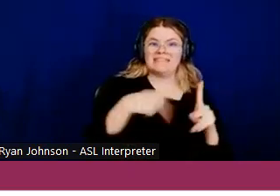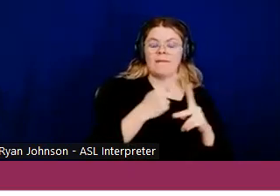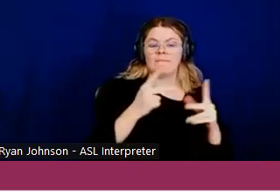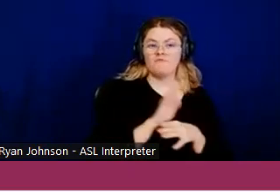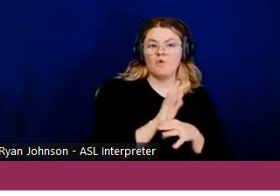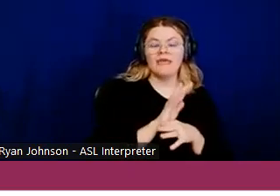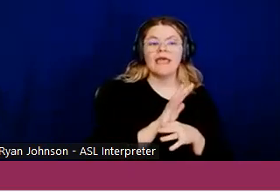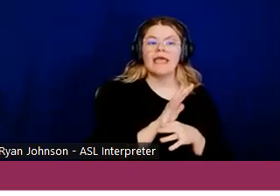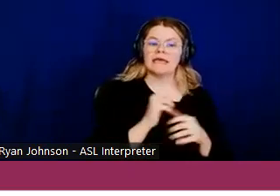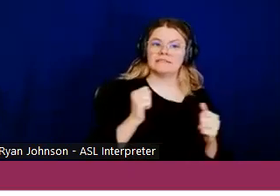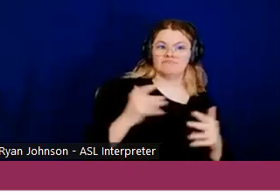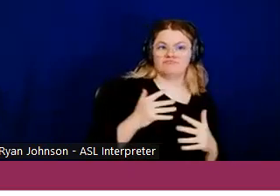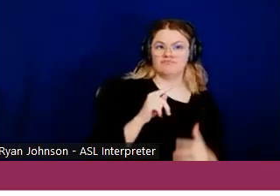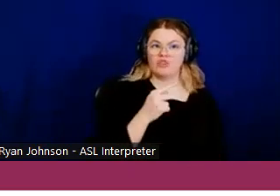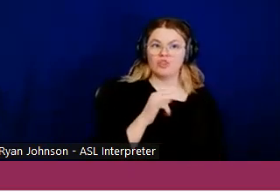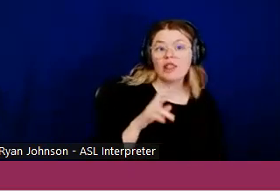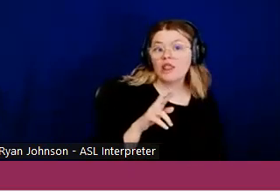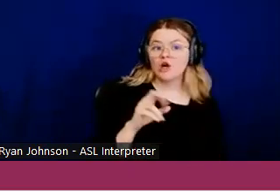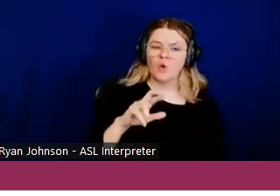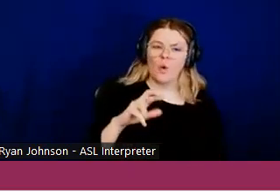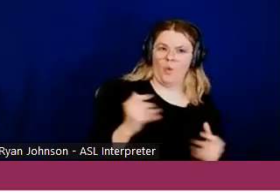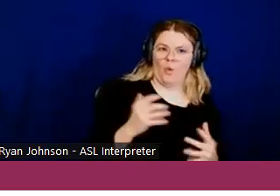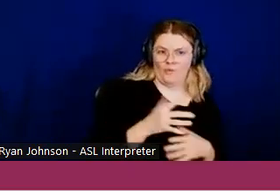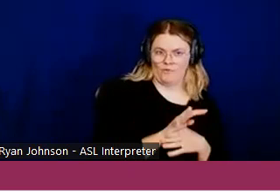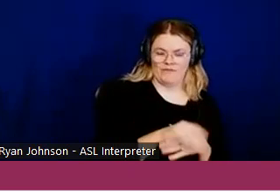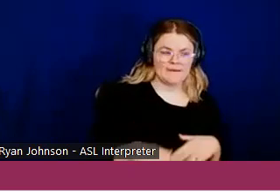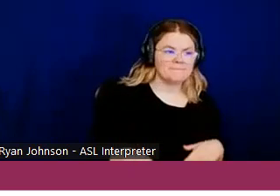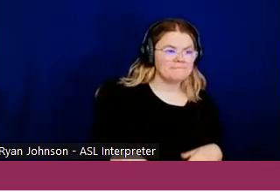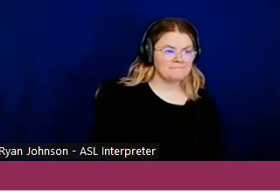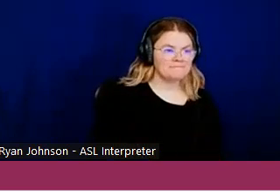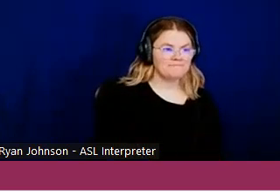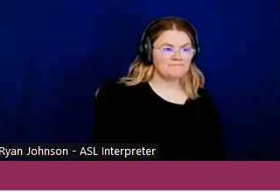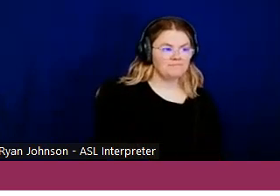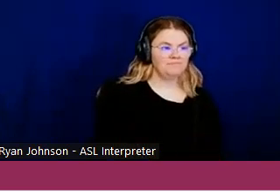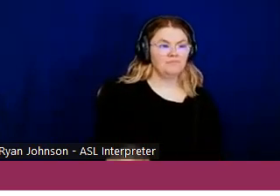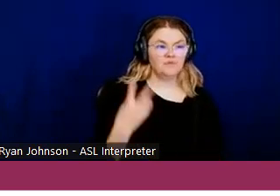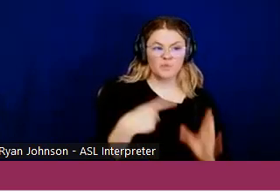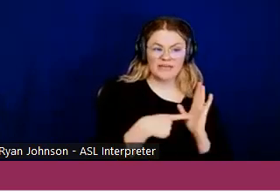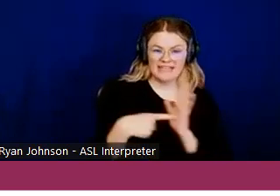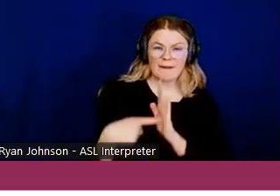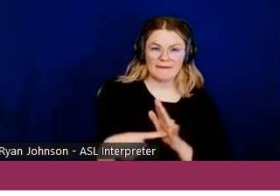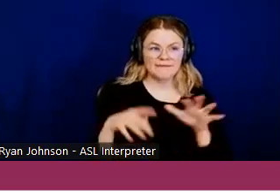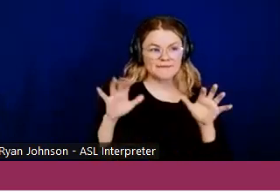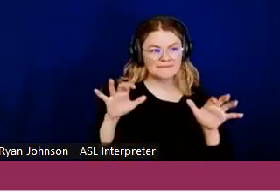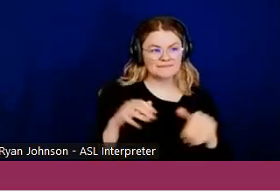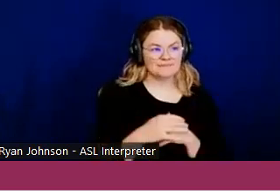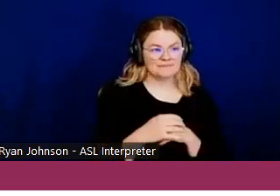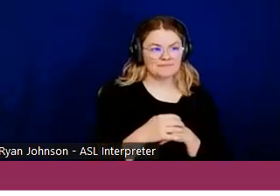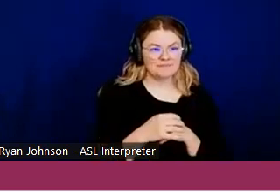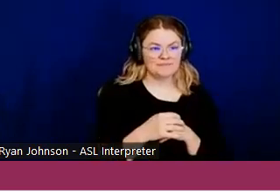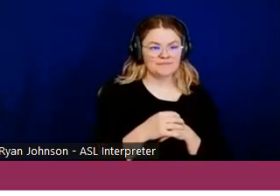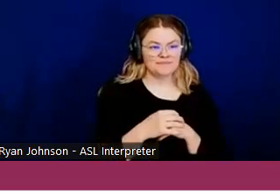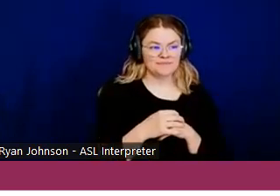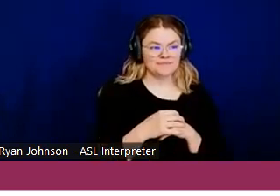The examples I provided for us today are these two very different portrayals of how different we